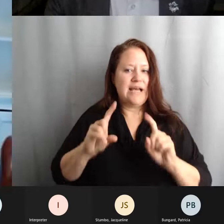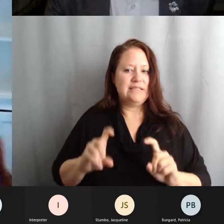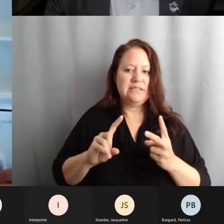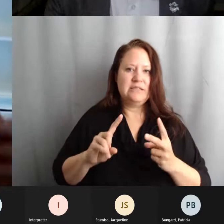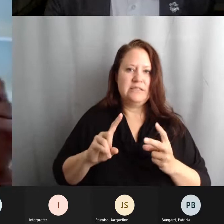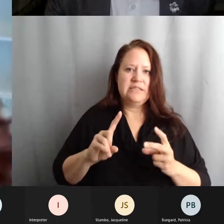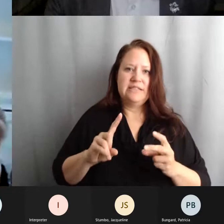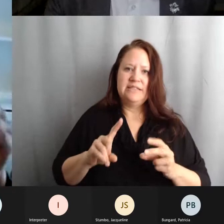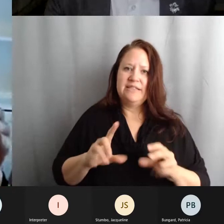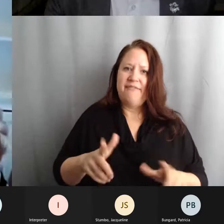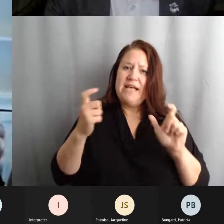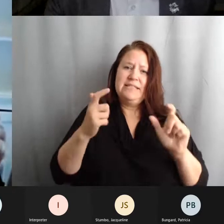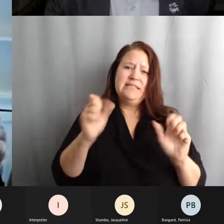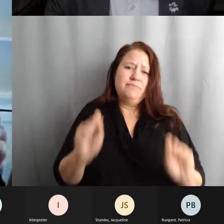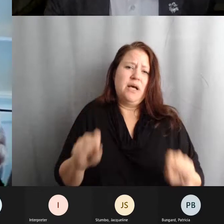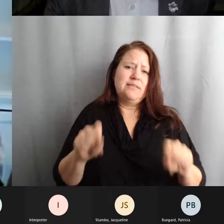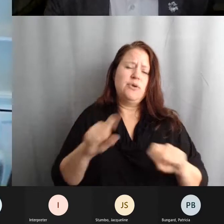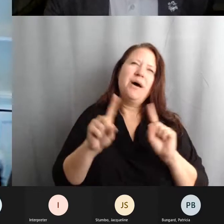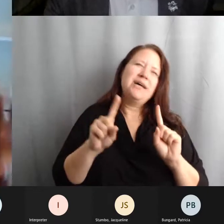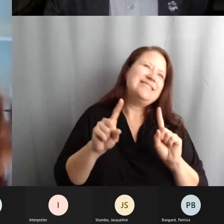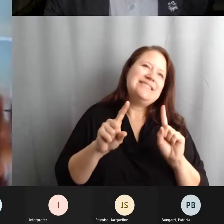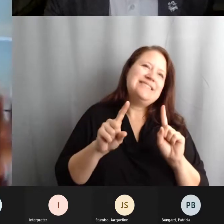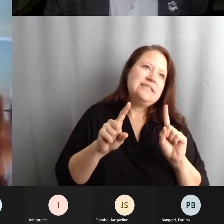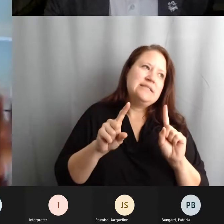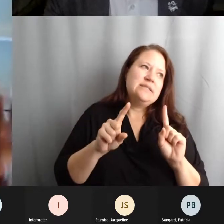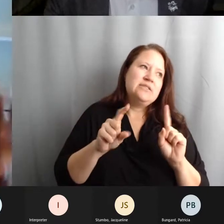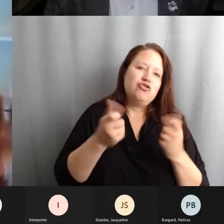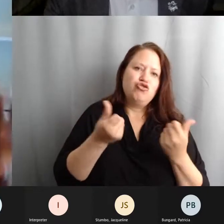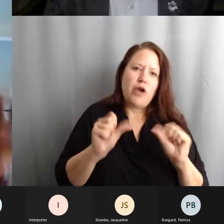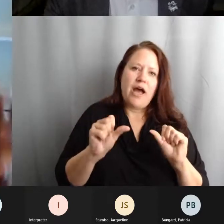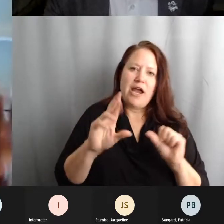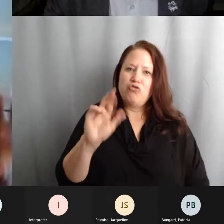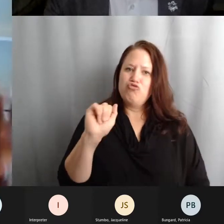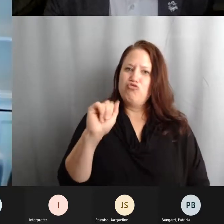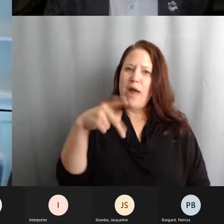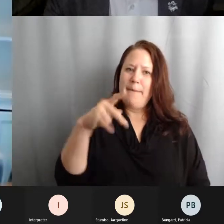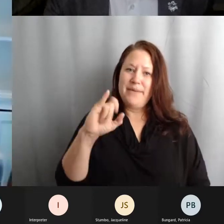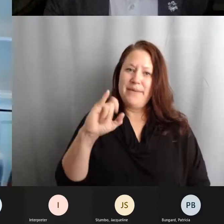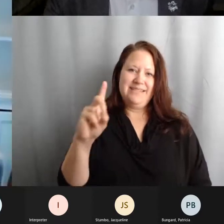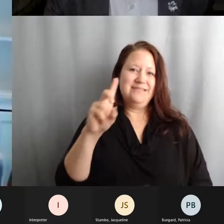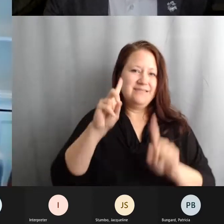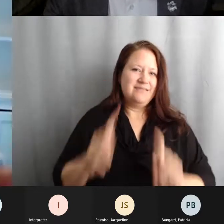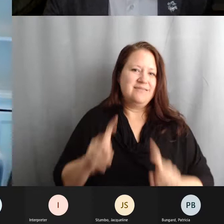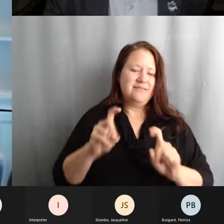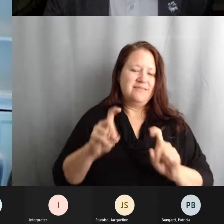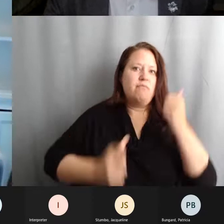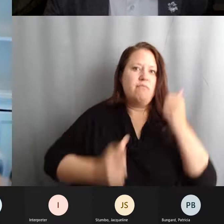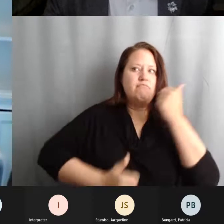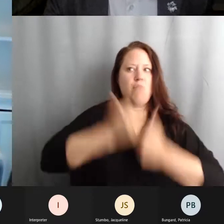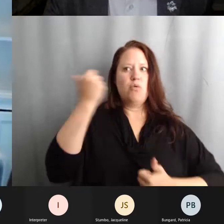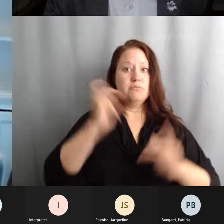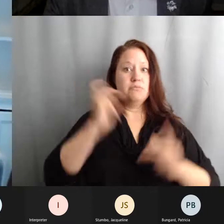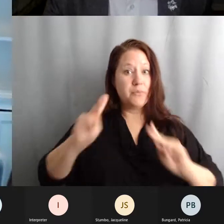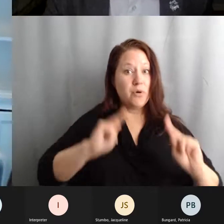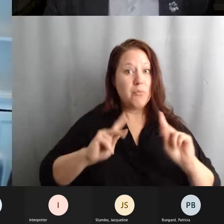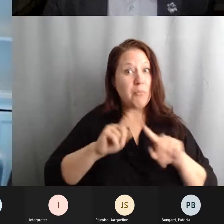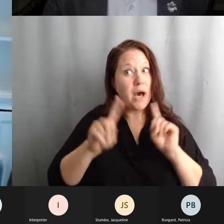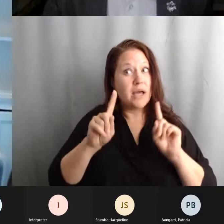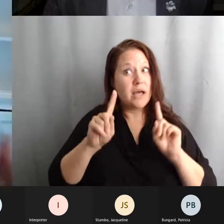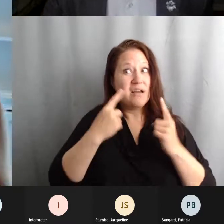We're rapidly trying to get some rapid tests to see if we can get that for the bulk of the move-in. I'm not sure we're going to get